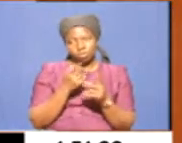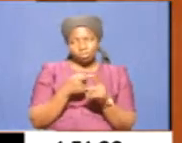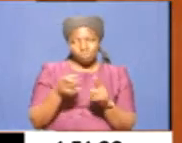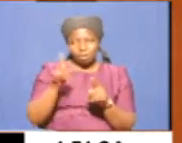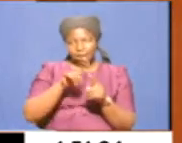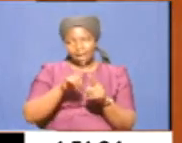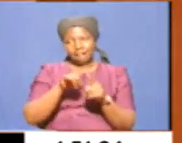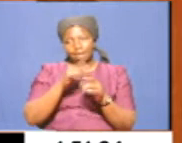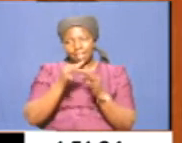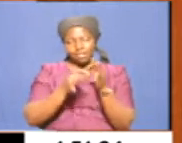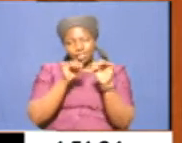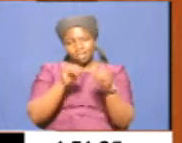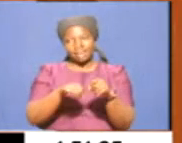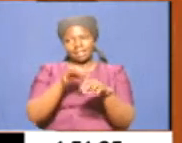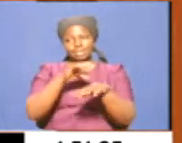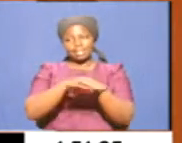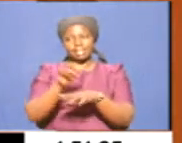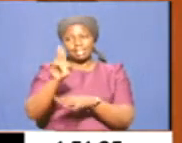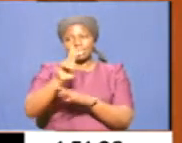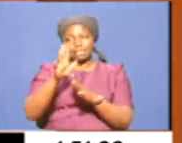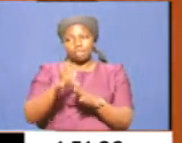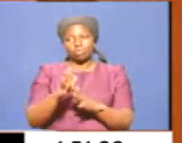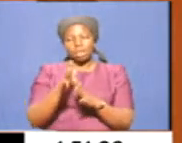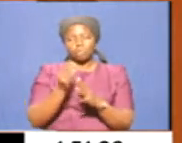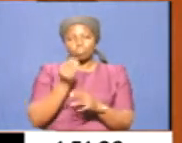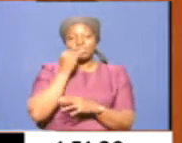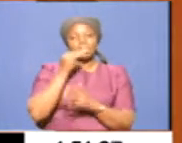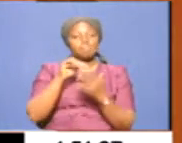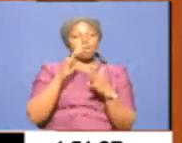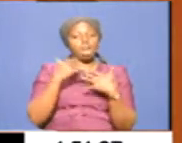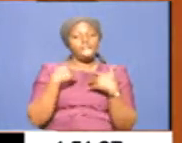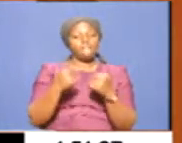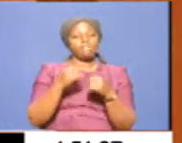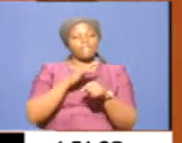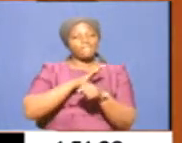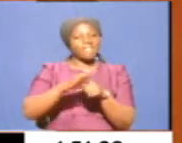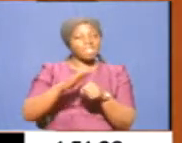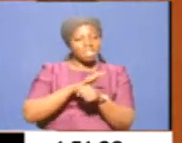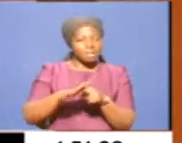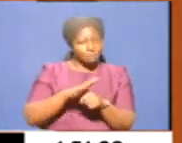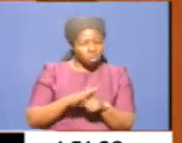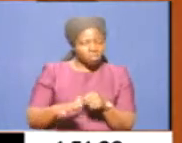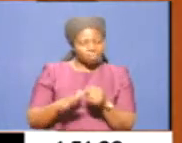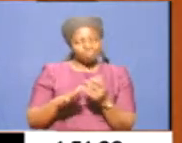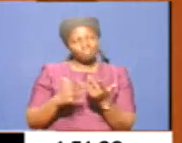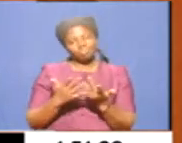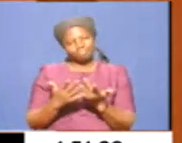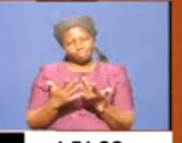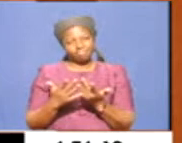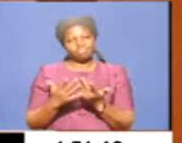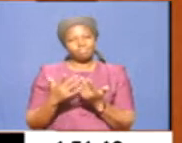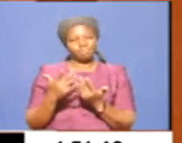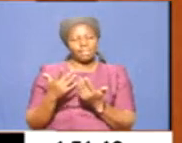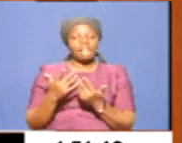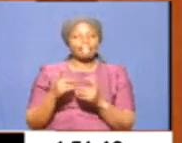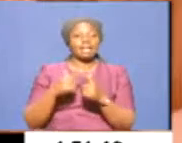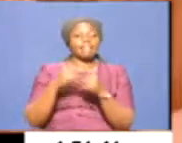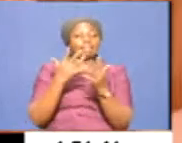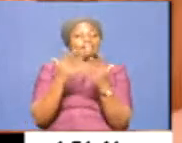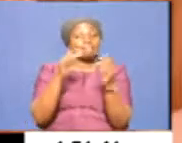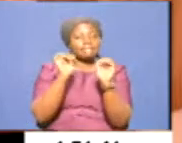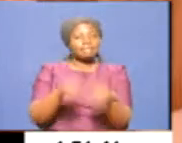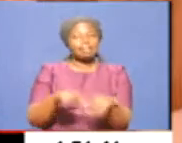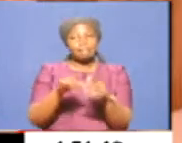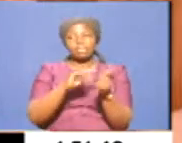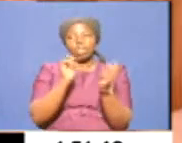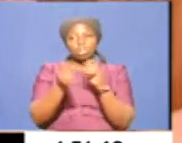the consumers to take up more healthier vegetables, your brendam, chicha, and things like that, things can actually be able to turn.